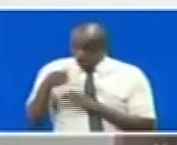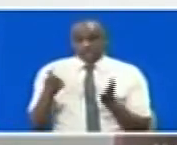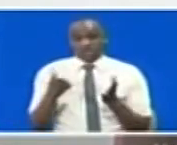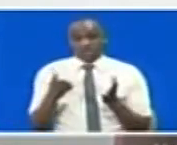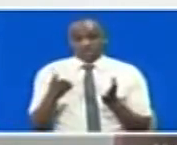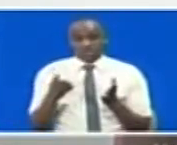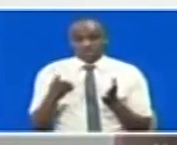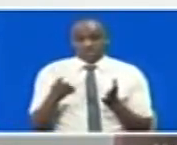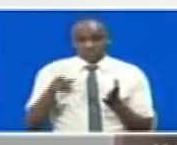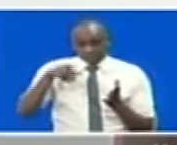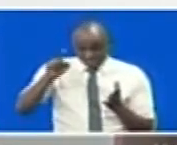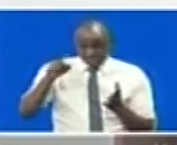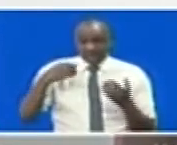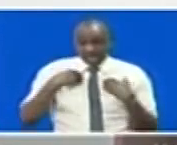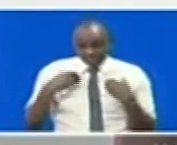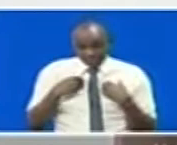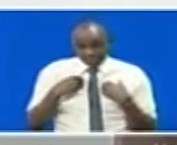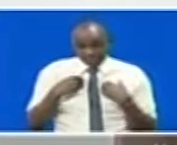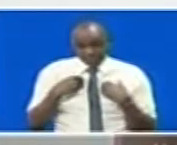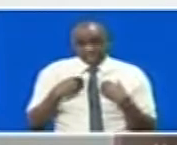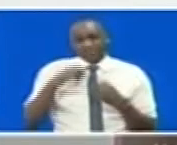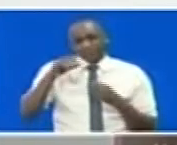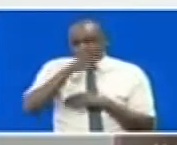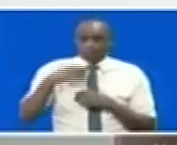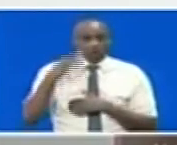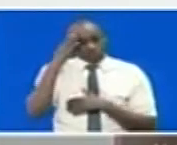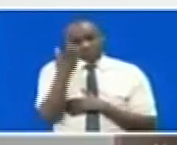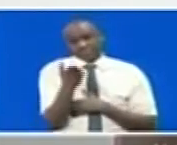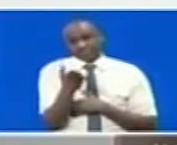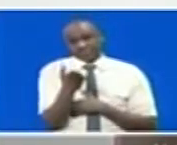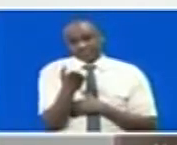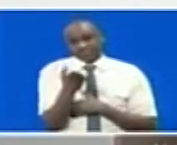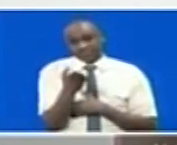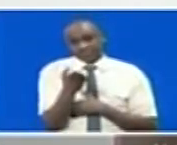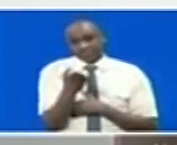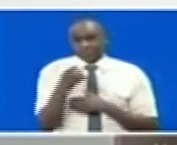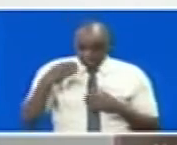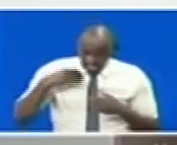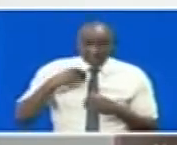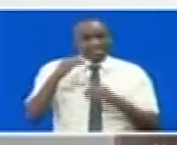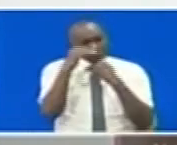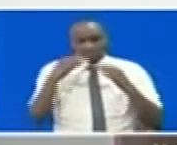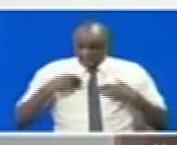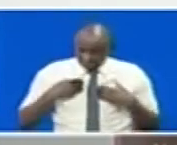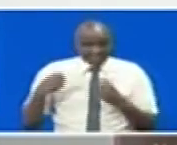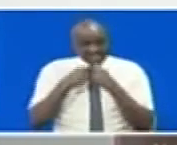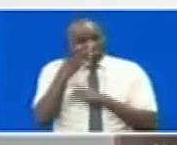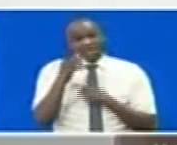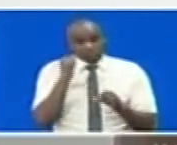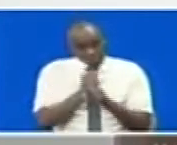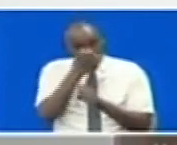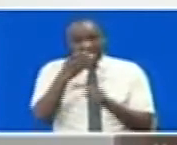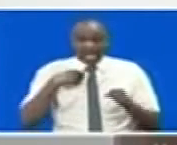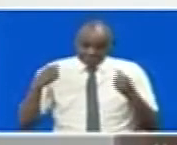He is the best in the world. I doubt it. There are limitations. Even where he works, there must